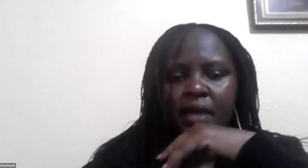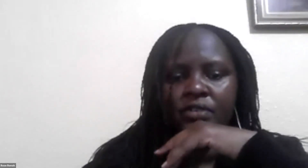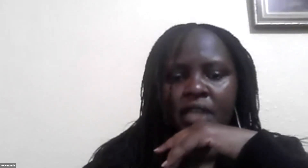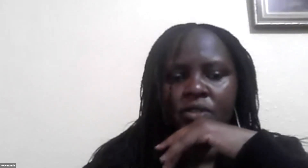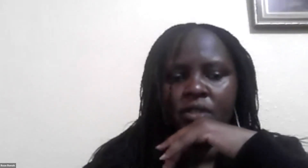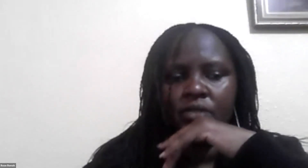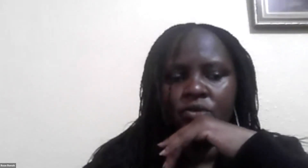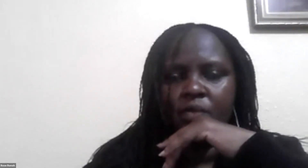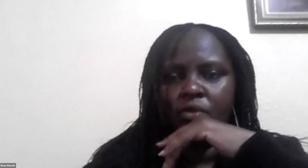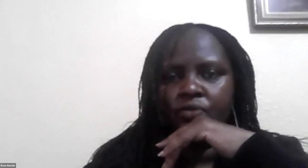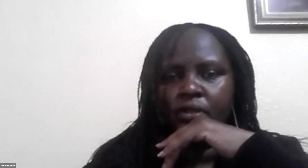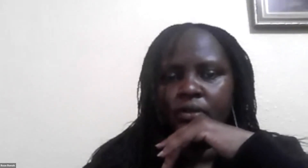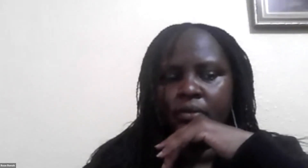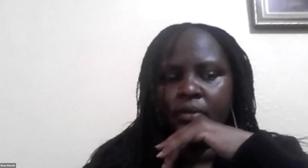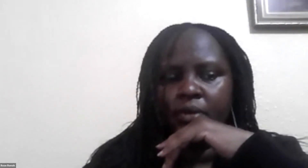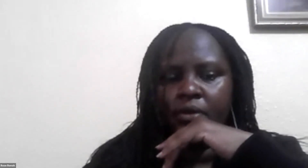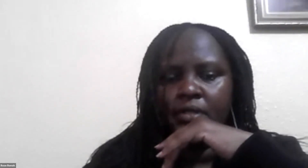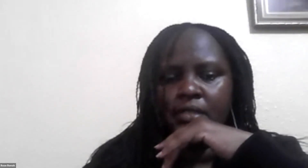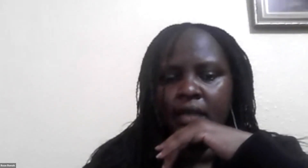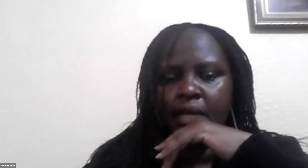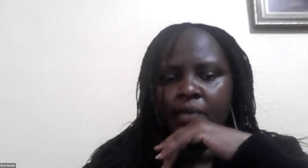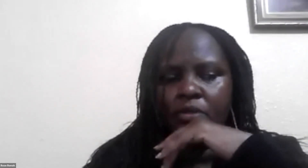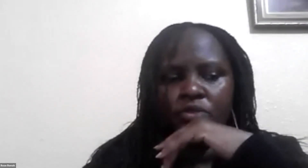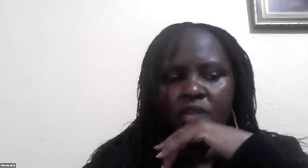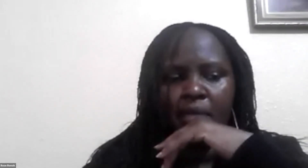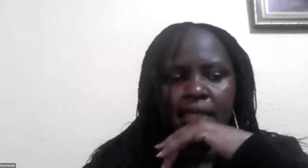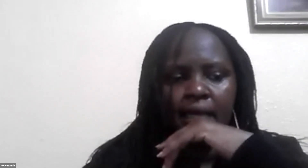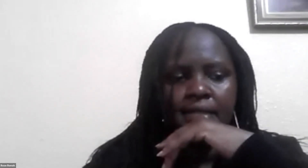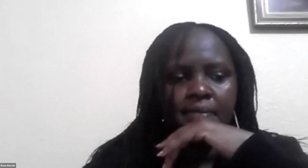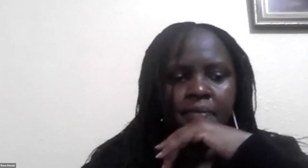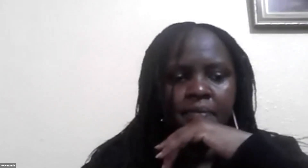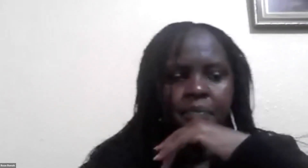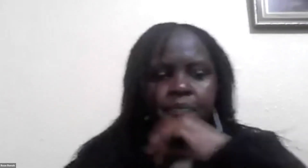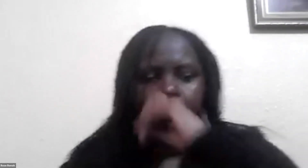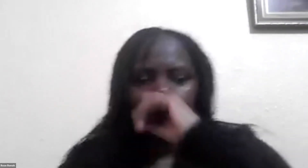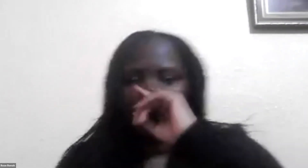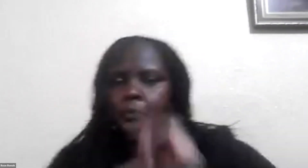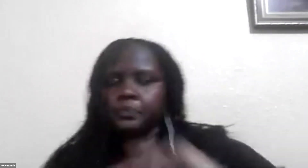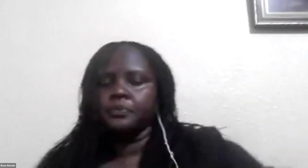Okay, guys, let me try and reach out to him on phone because I'm unable to share my slides.